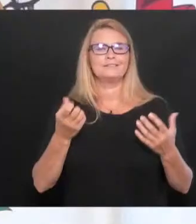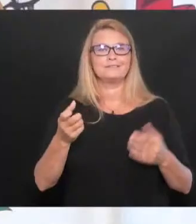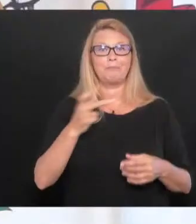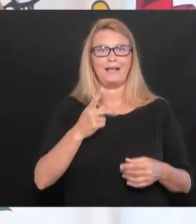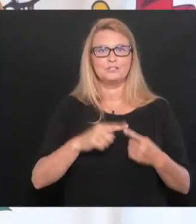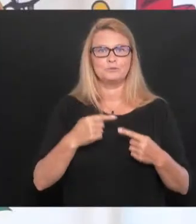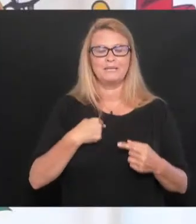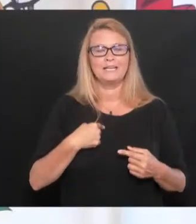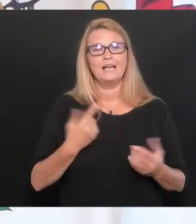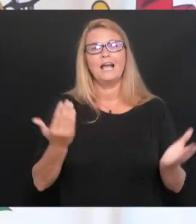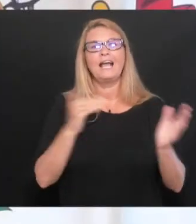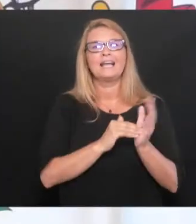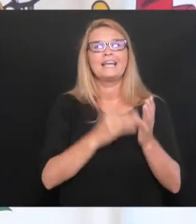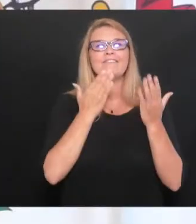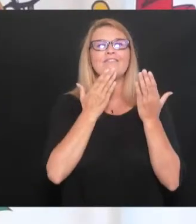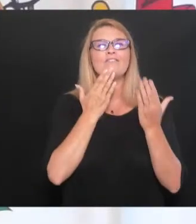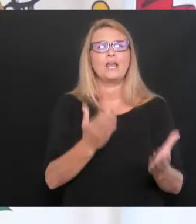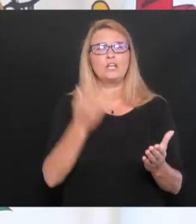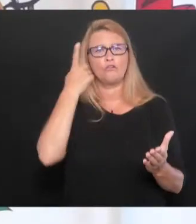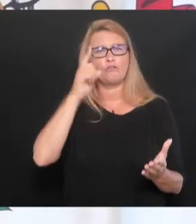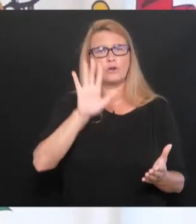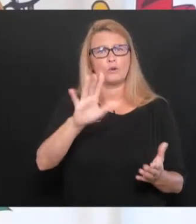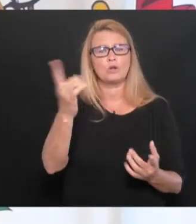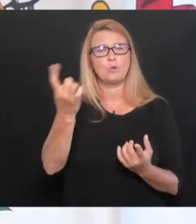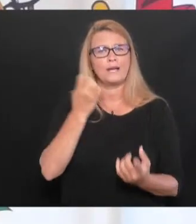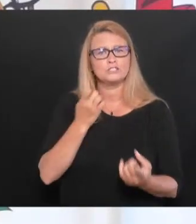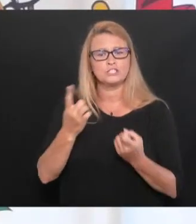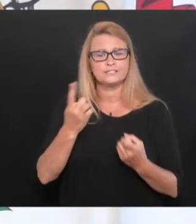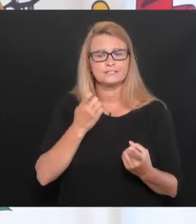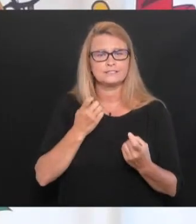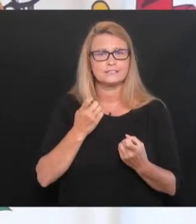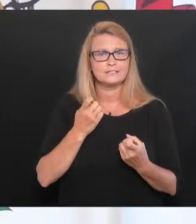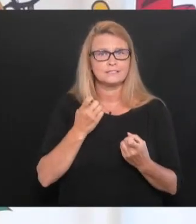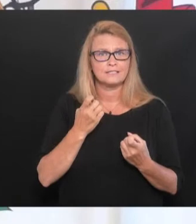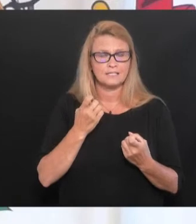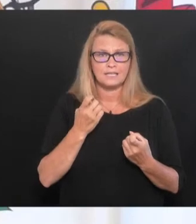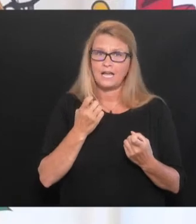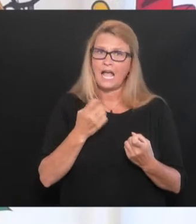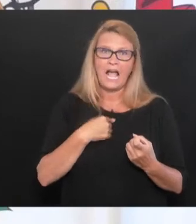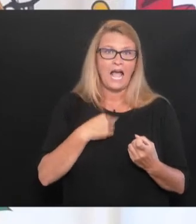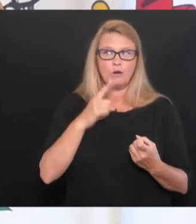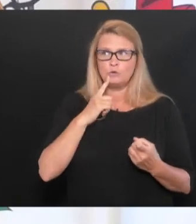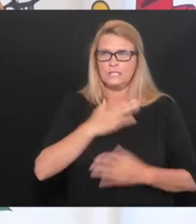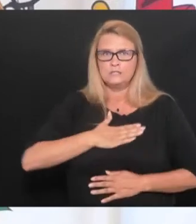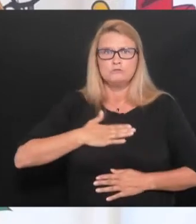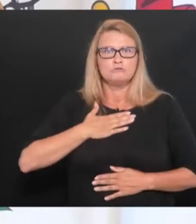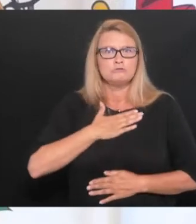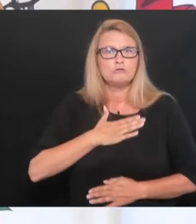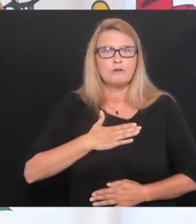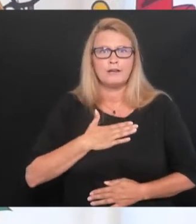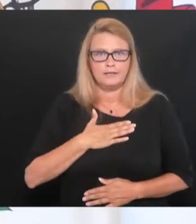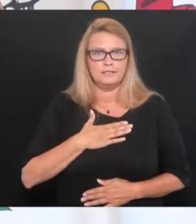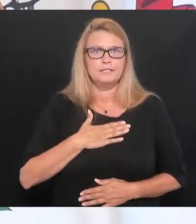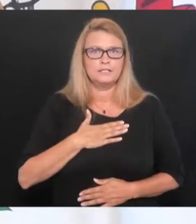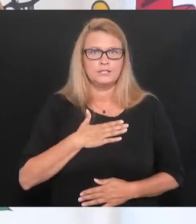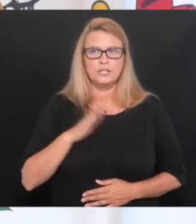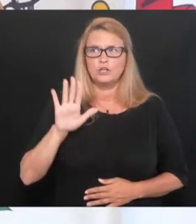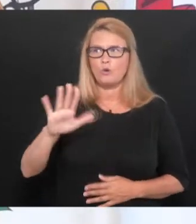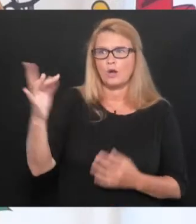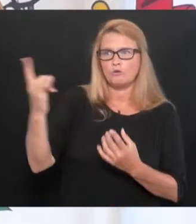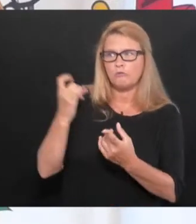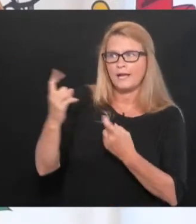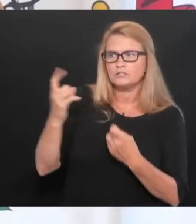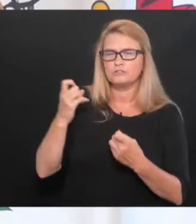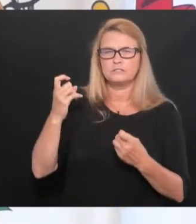But again, thank you everybody for your questions, and I love it. From the standpoint of all your questions, all